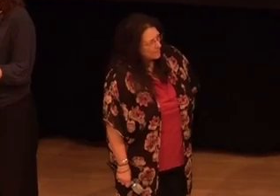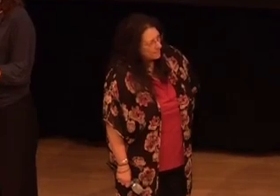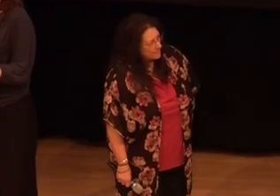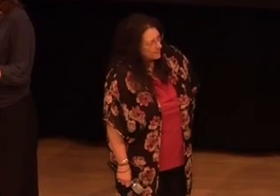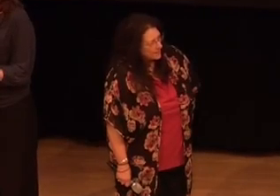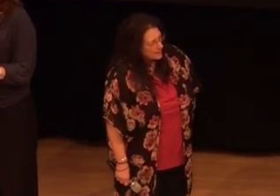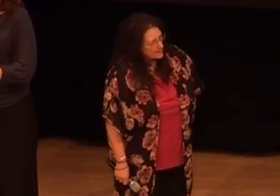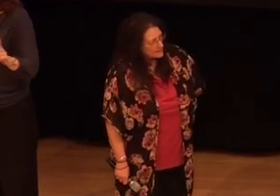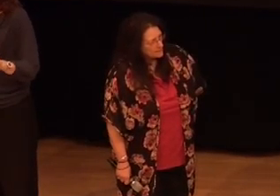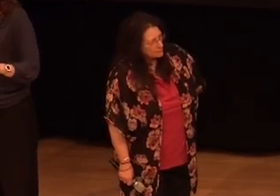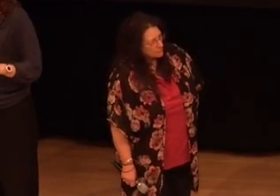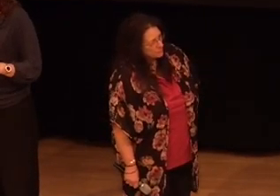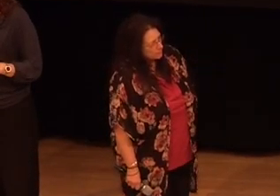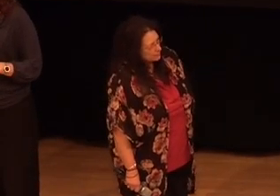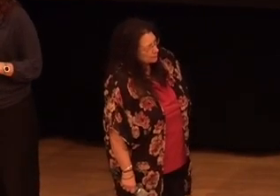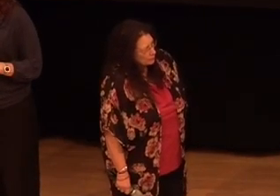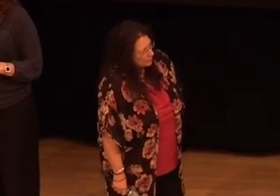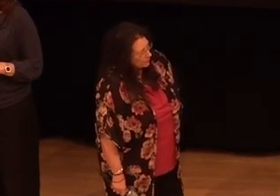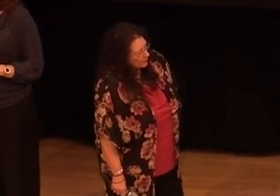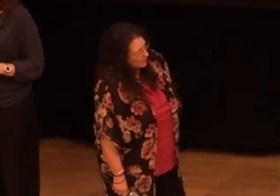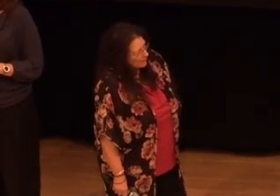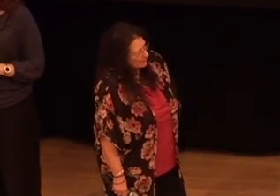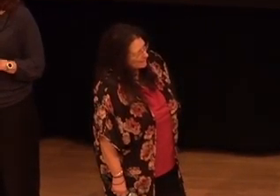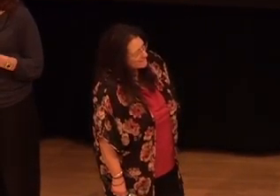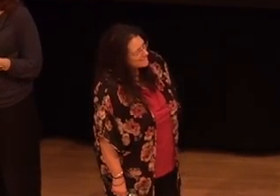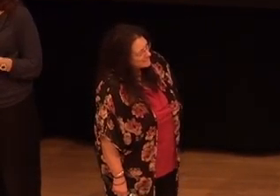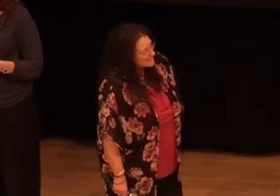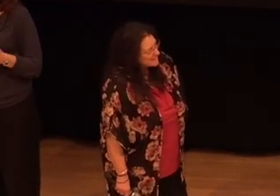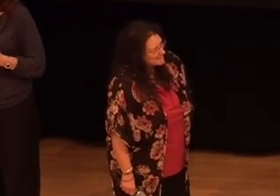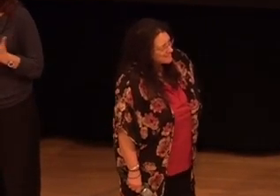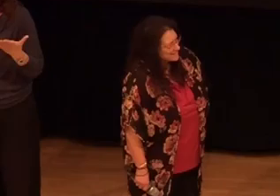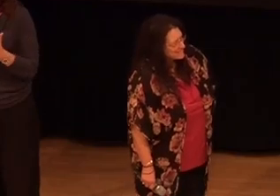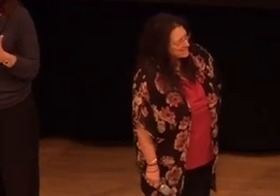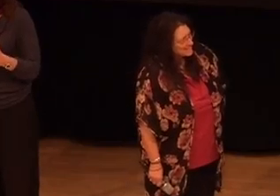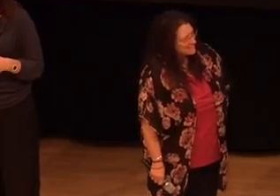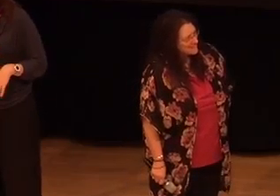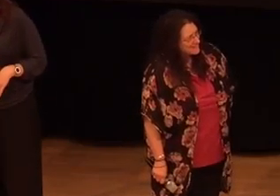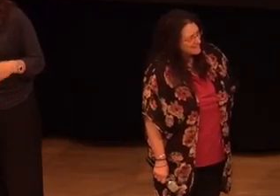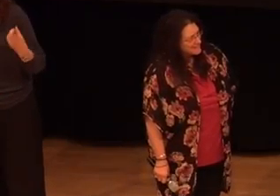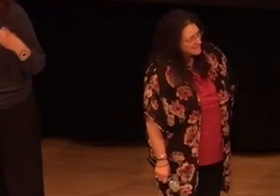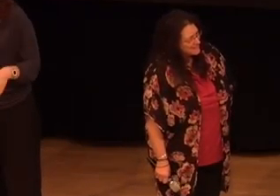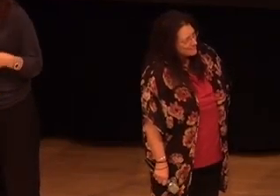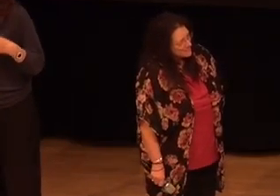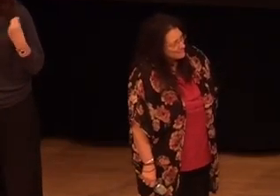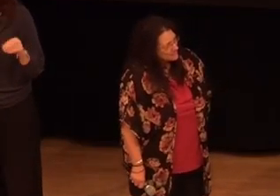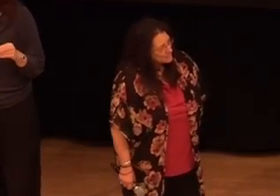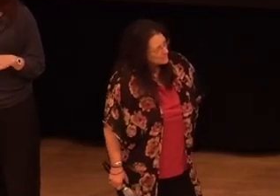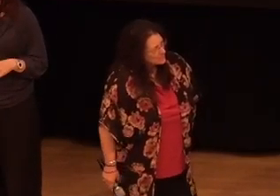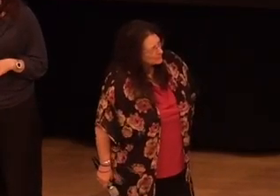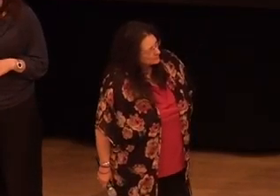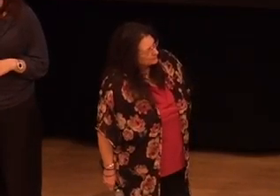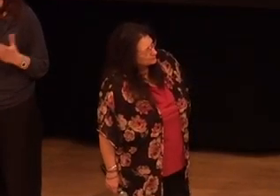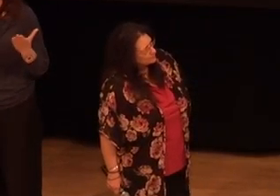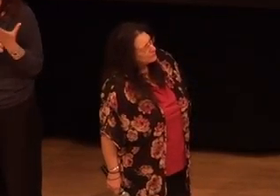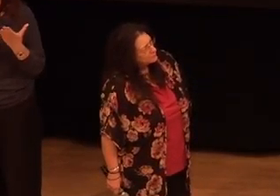listed because we want to sort of kickstart the momentum, and people can just buy a ticket. And the way it works is that once we sell about 65 tickets